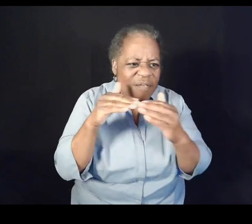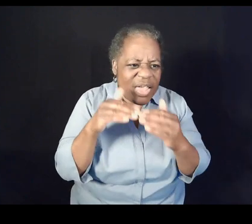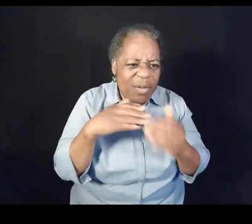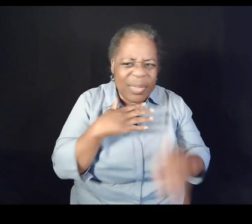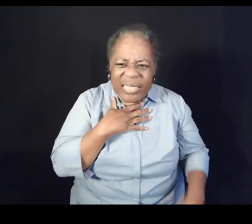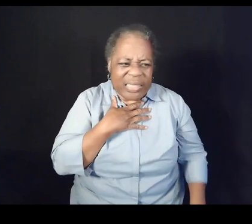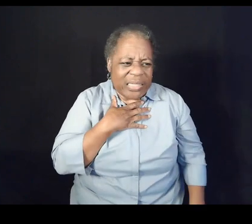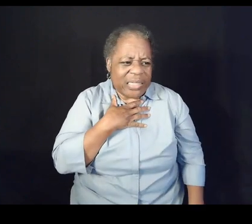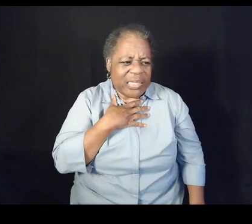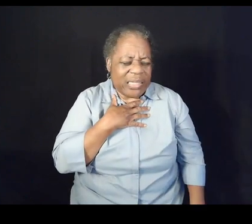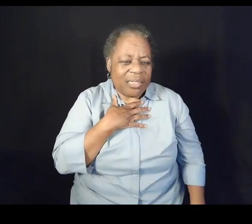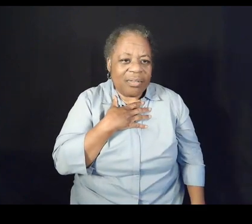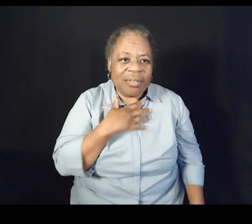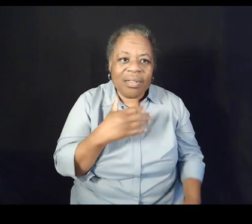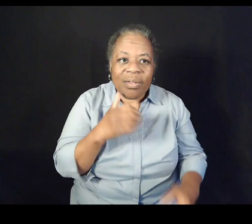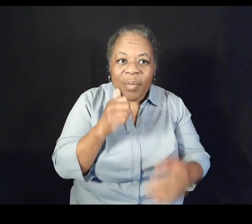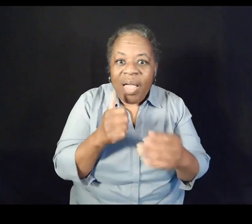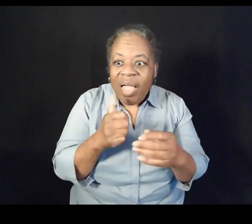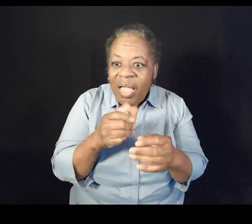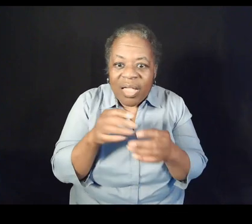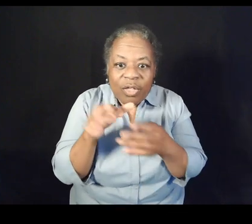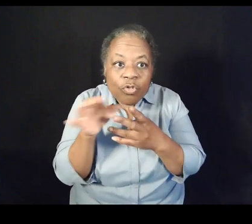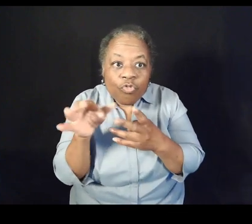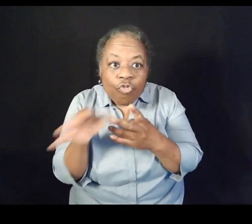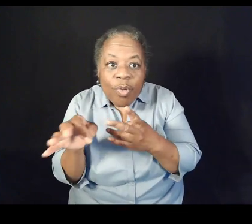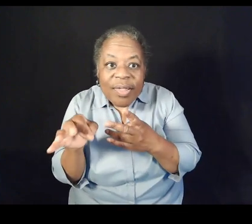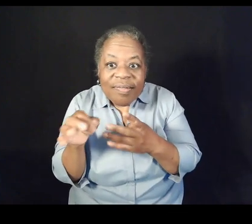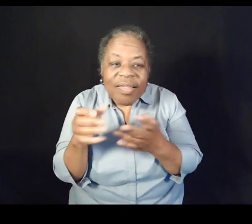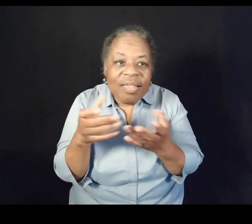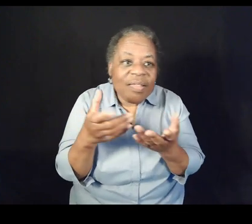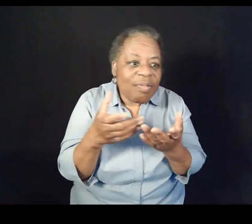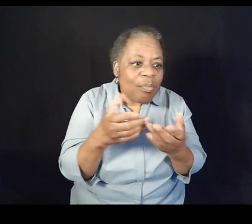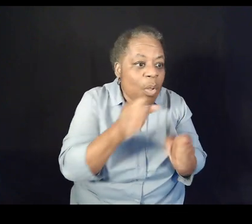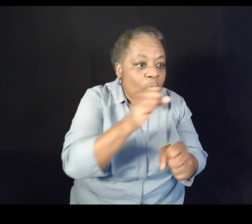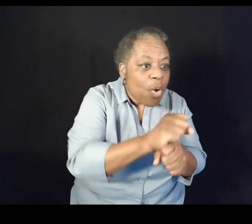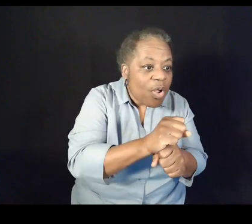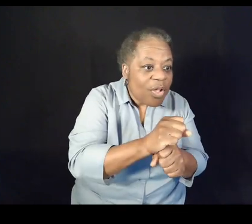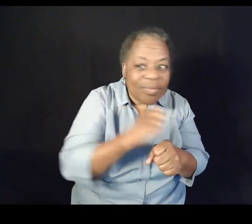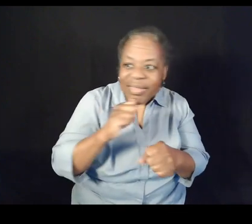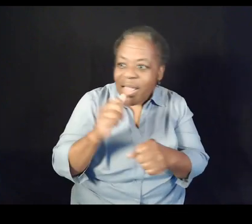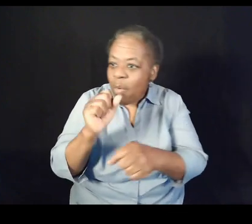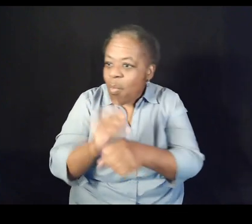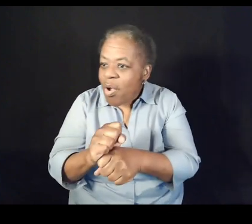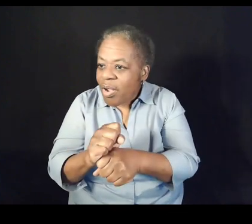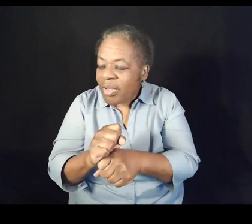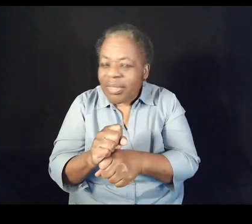Why aren't ethical choices simply a matter of what works and what doesn't work?